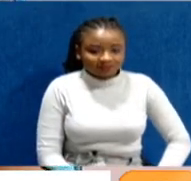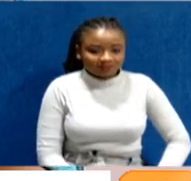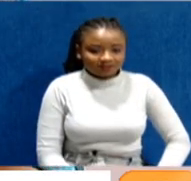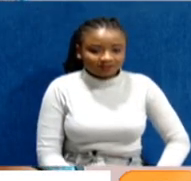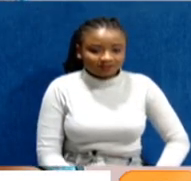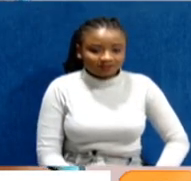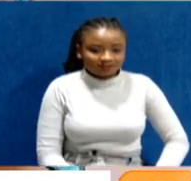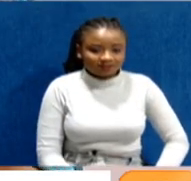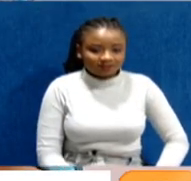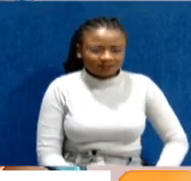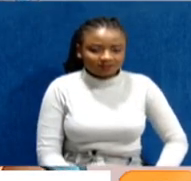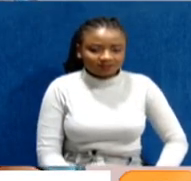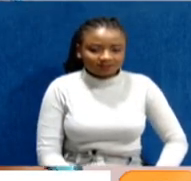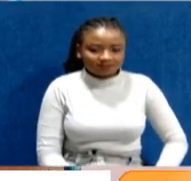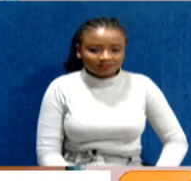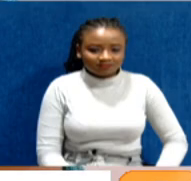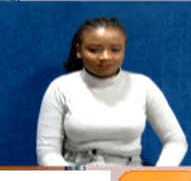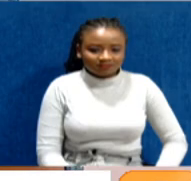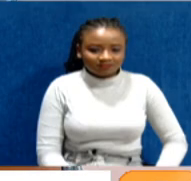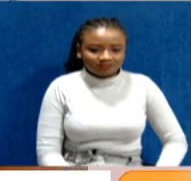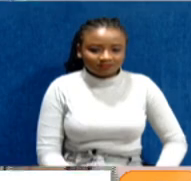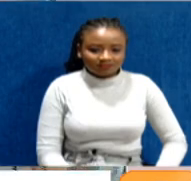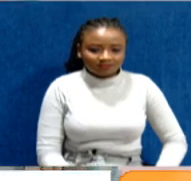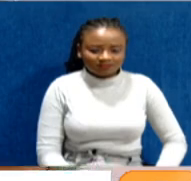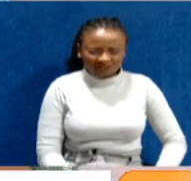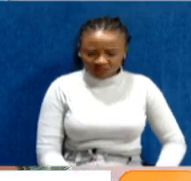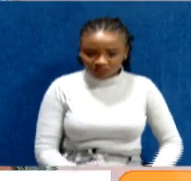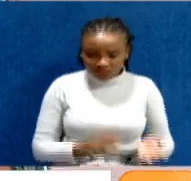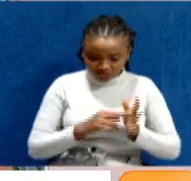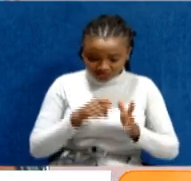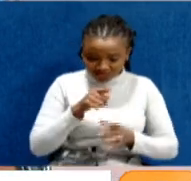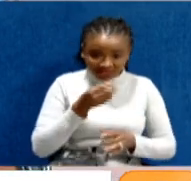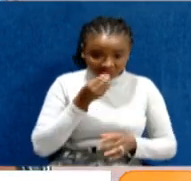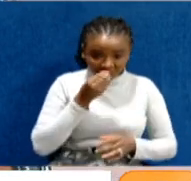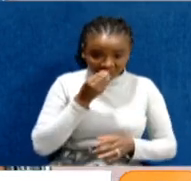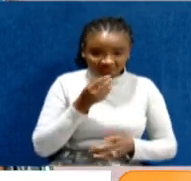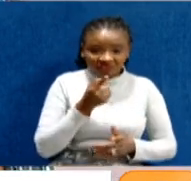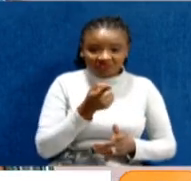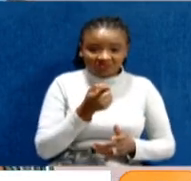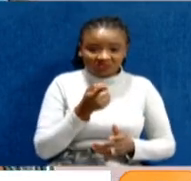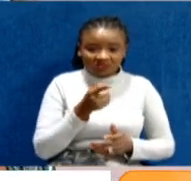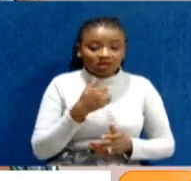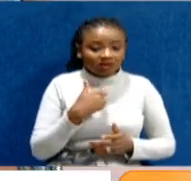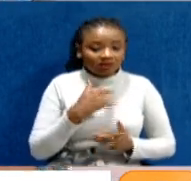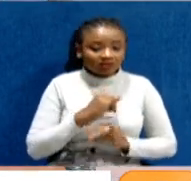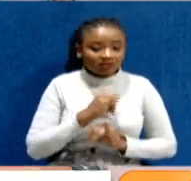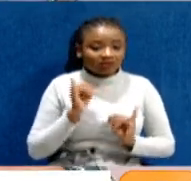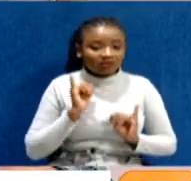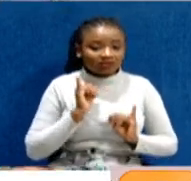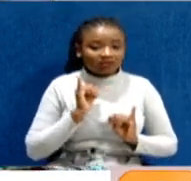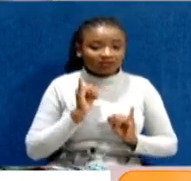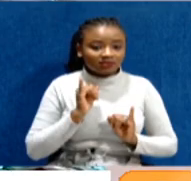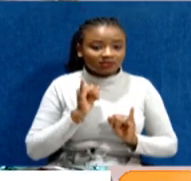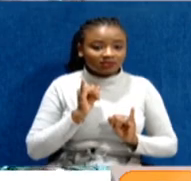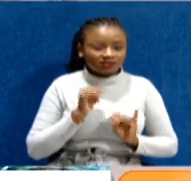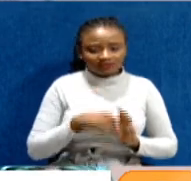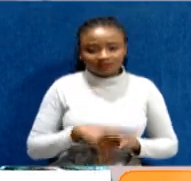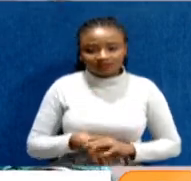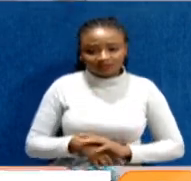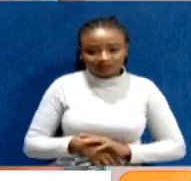made of nothing but cell. That cell needs the complete nutrient yeah. for you to be healthy right now, for you to be breathing, for you